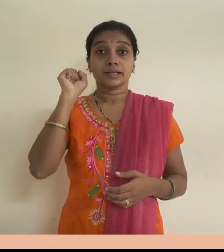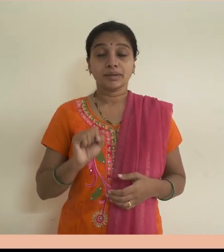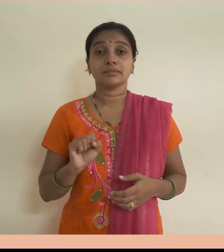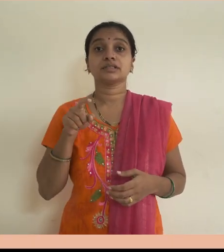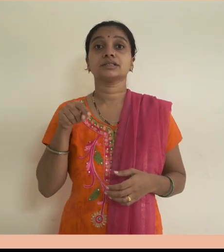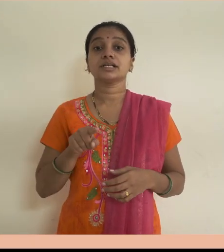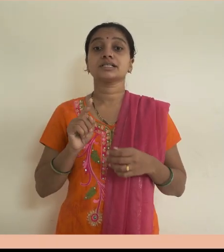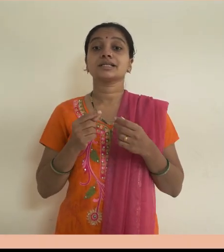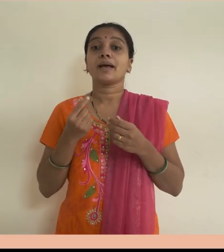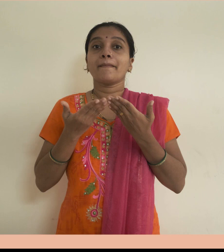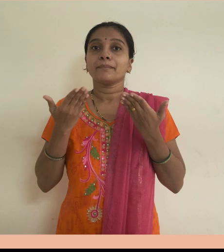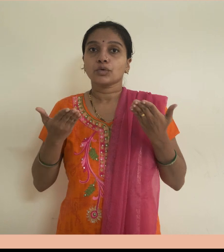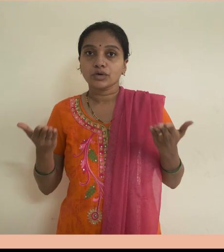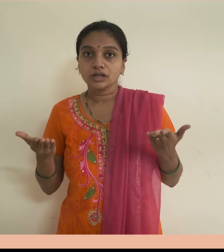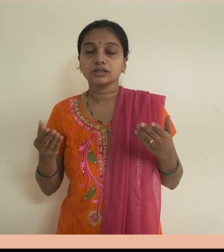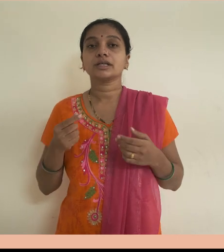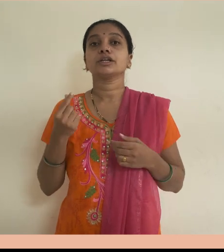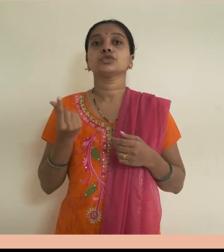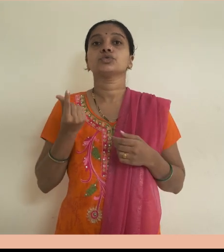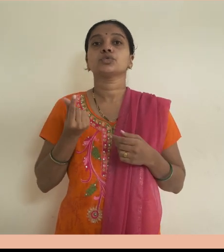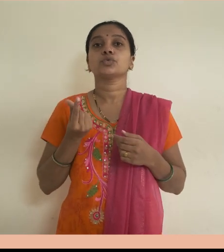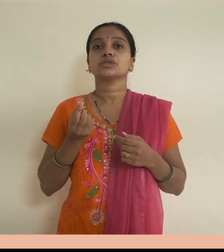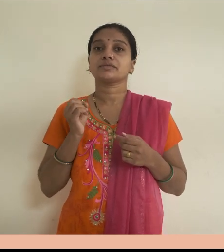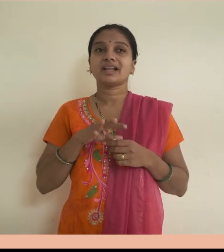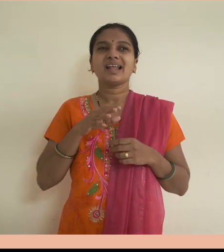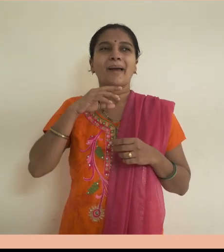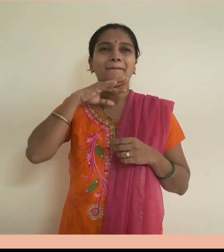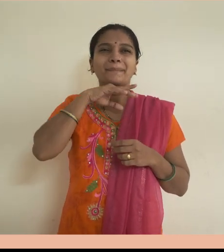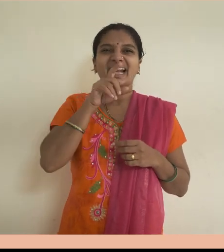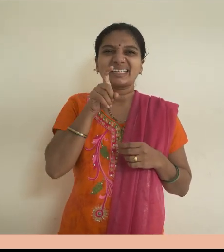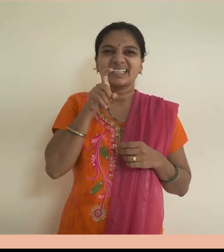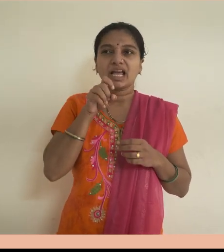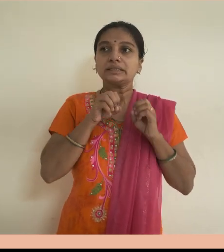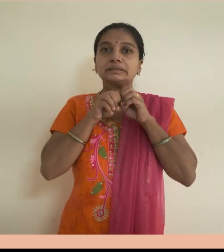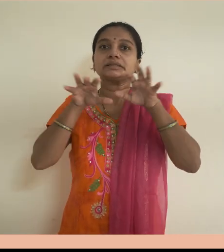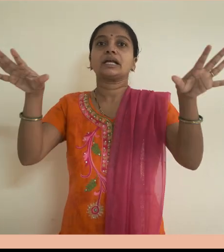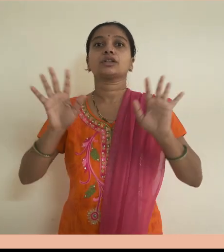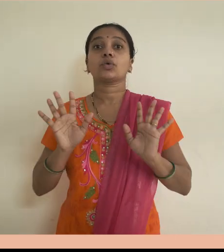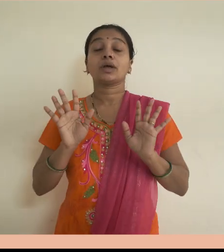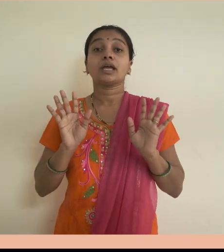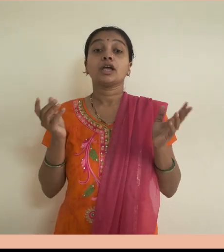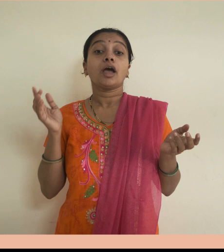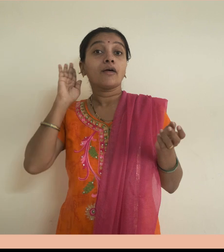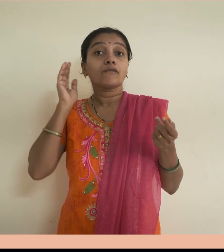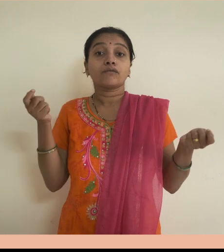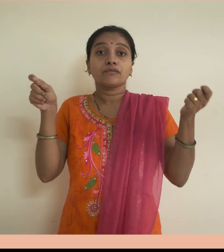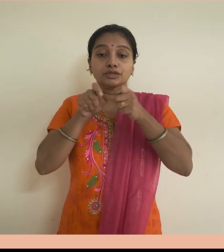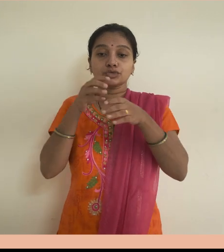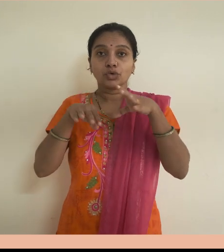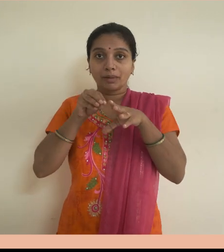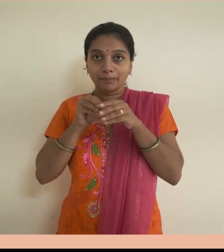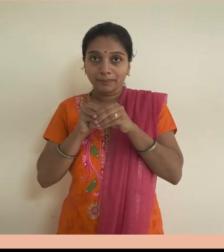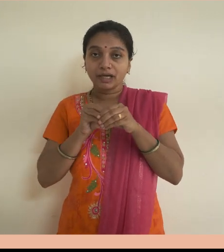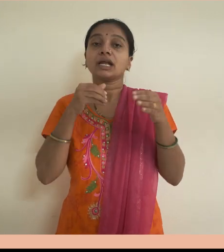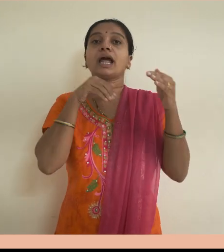wrap disposable products before discarding them so the bacteria and infections do not spread. Some prefer